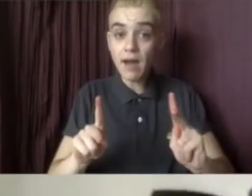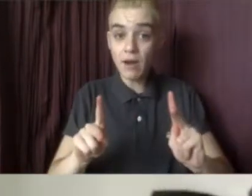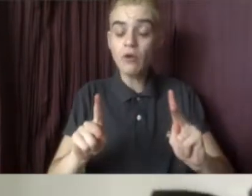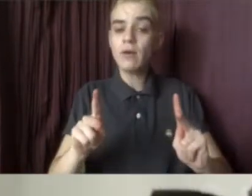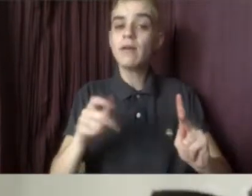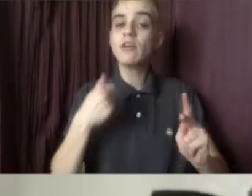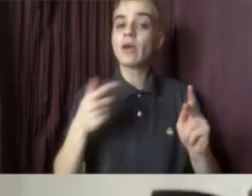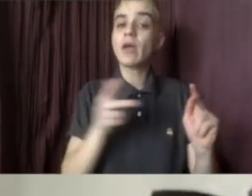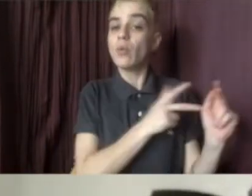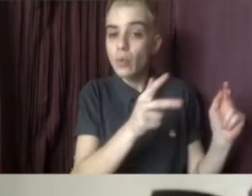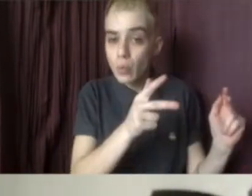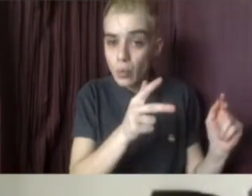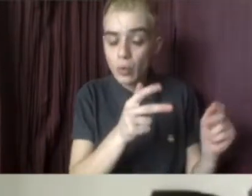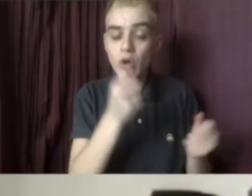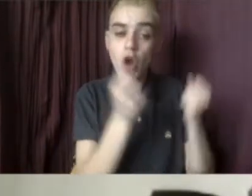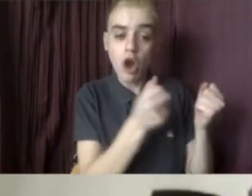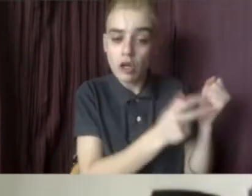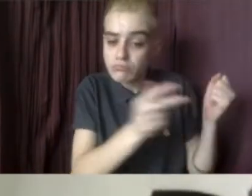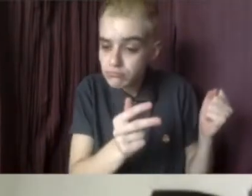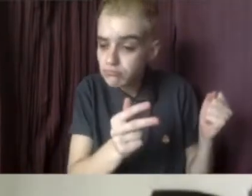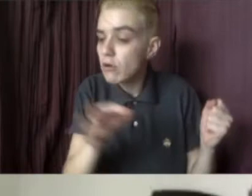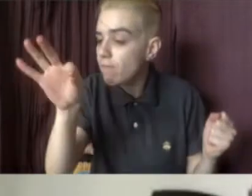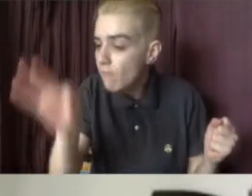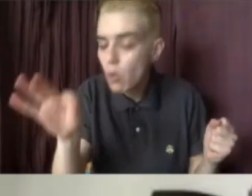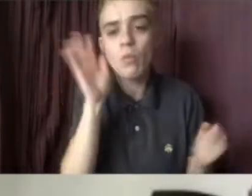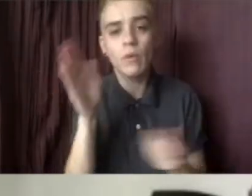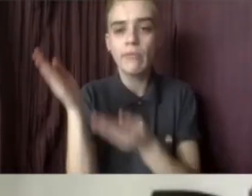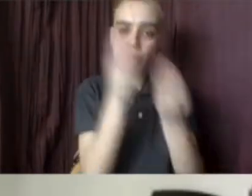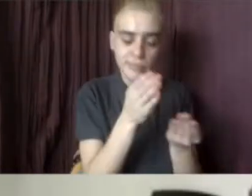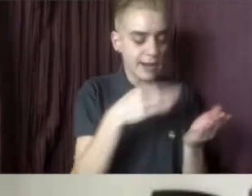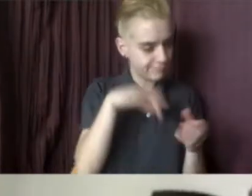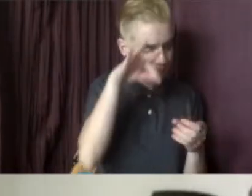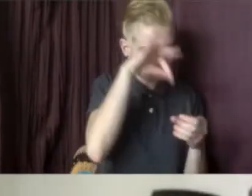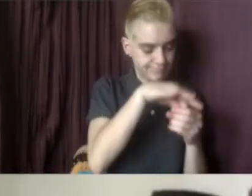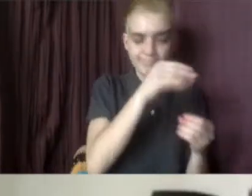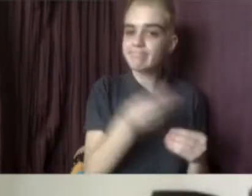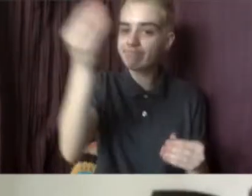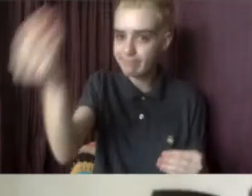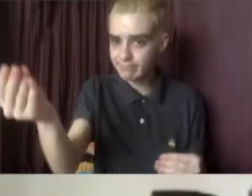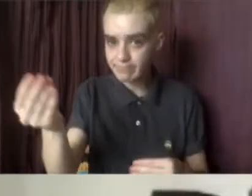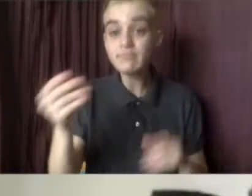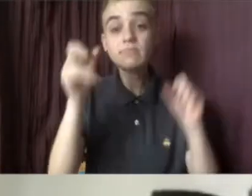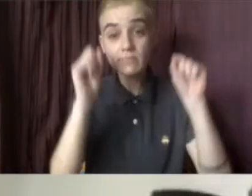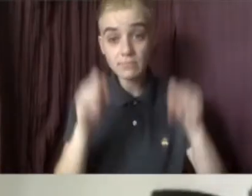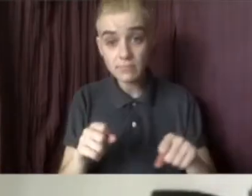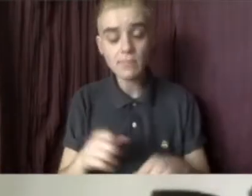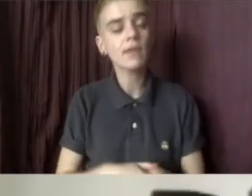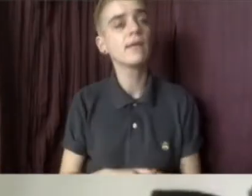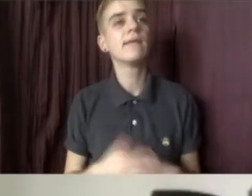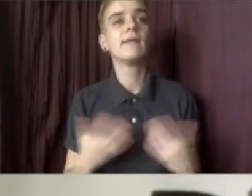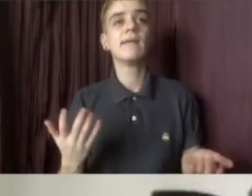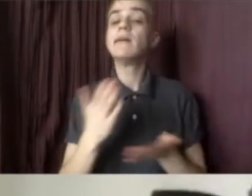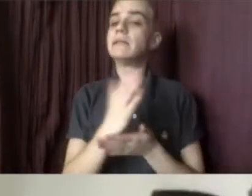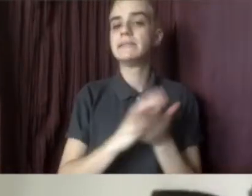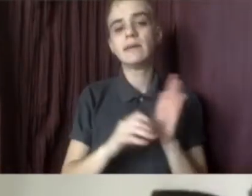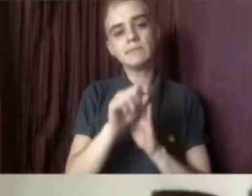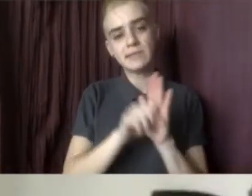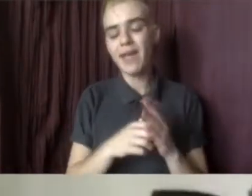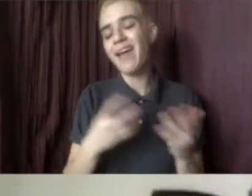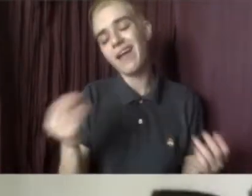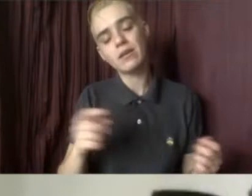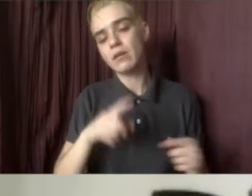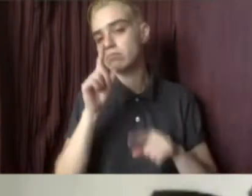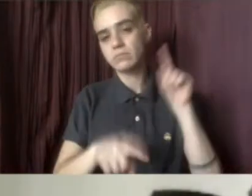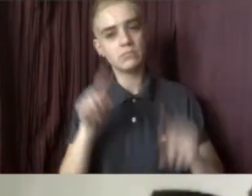to mail in their ballots, right? But for people with disabilities, let me start from the beginning. There's not a state in the country